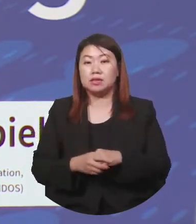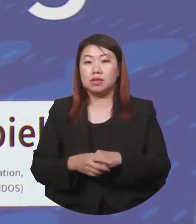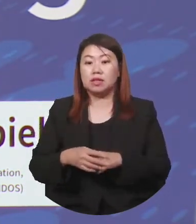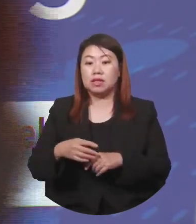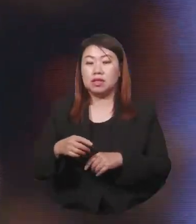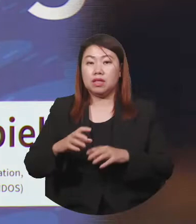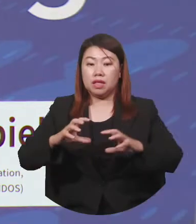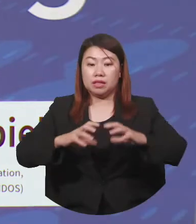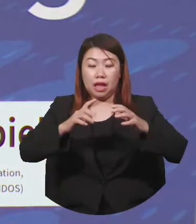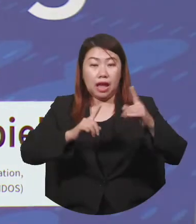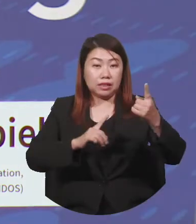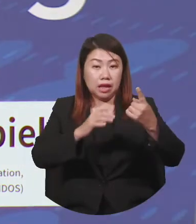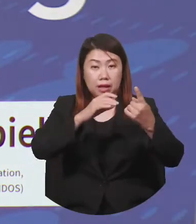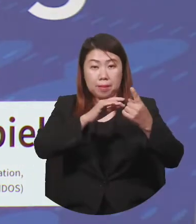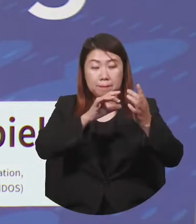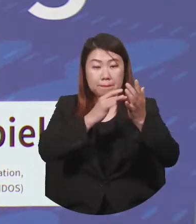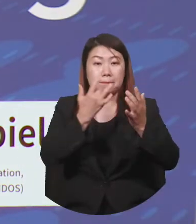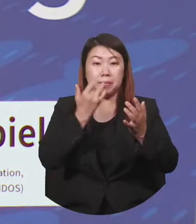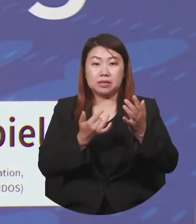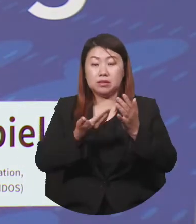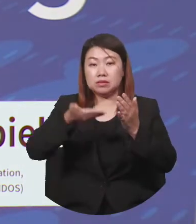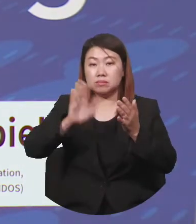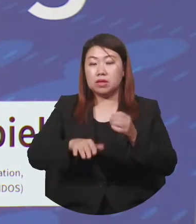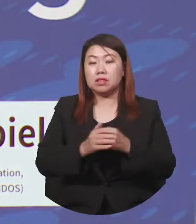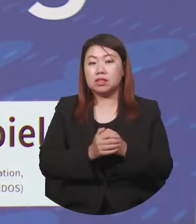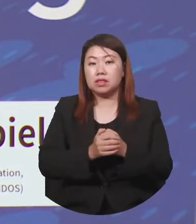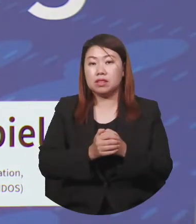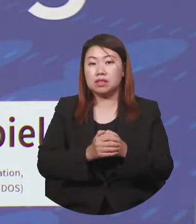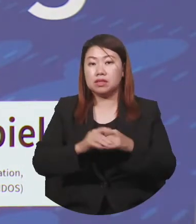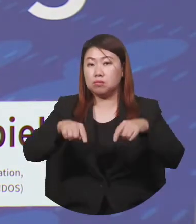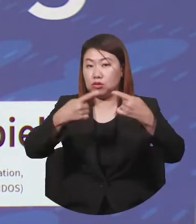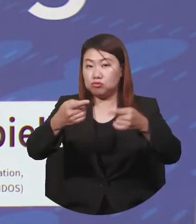third group. And what is interesting about MICTA, this